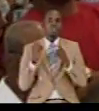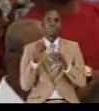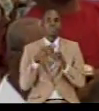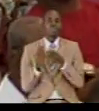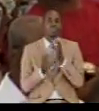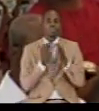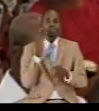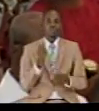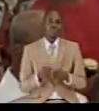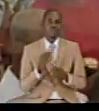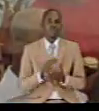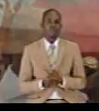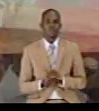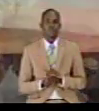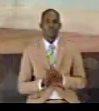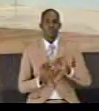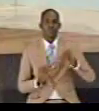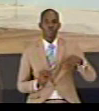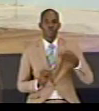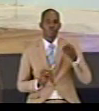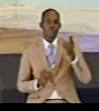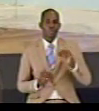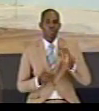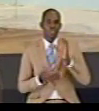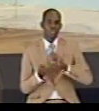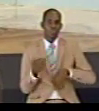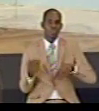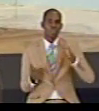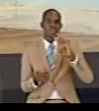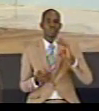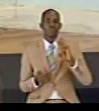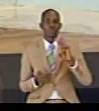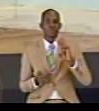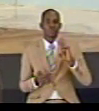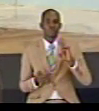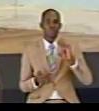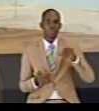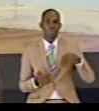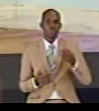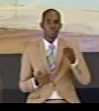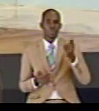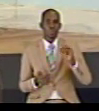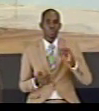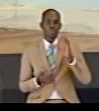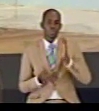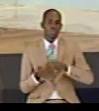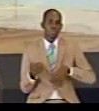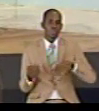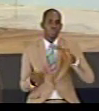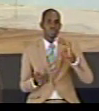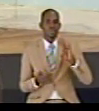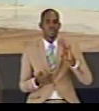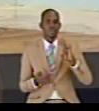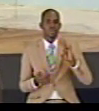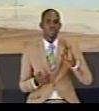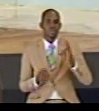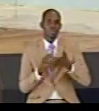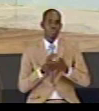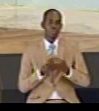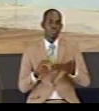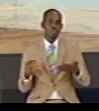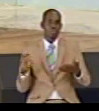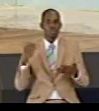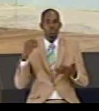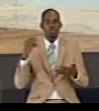name. John chapter 7. John chapter 7. I'm reading from